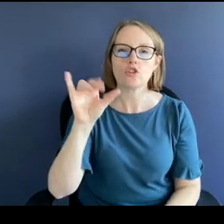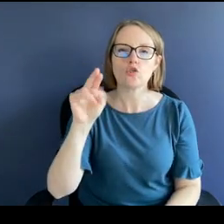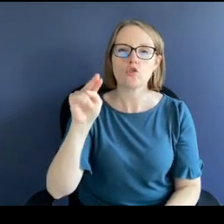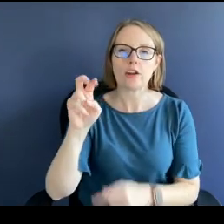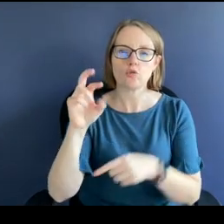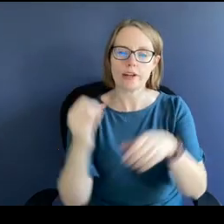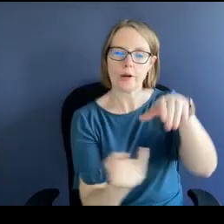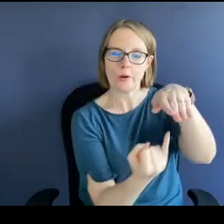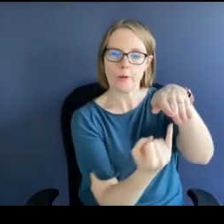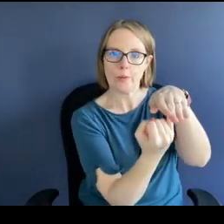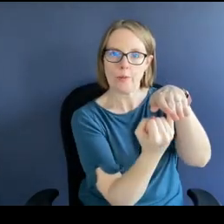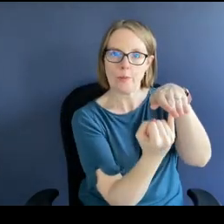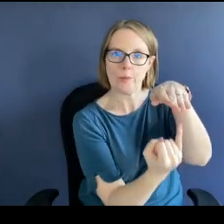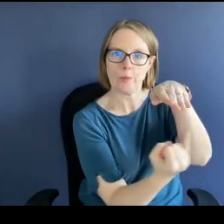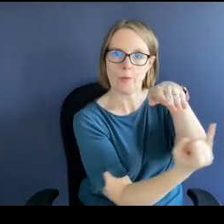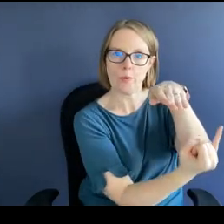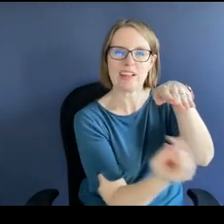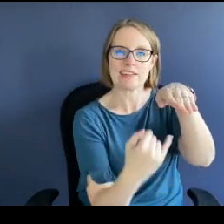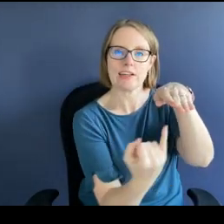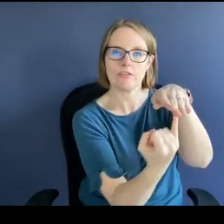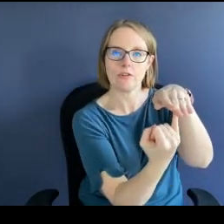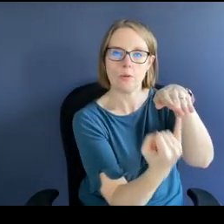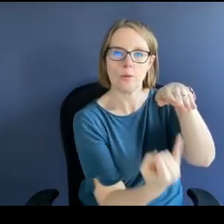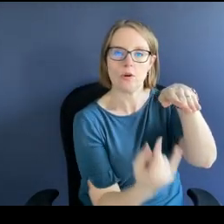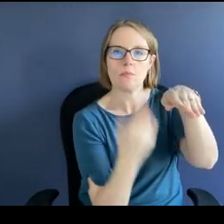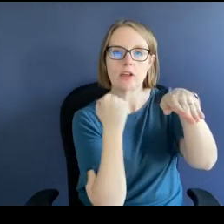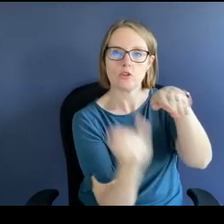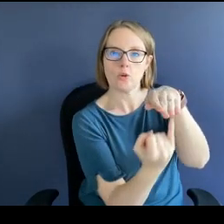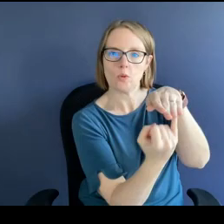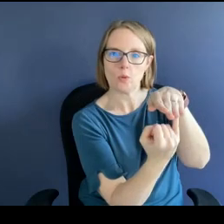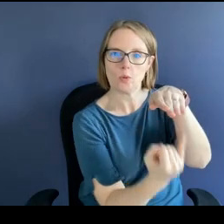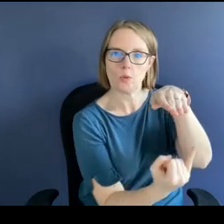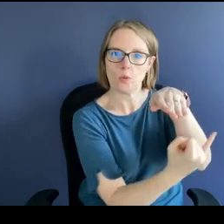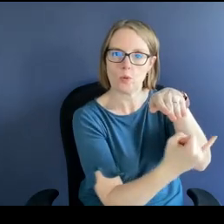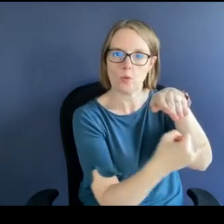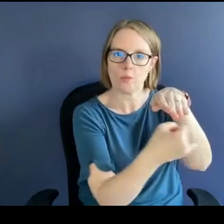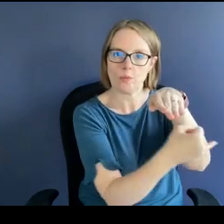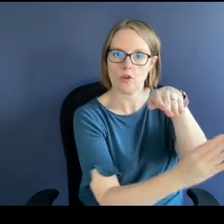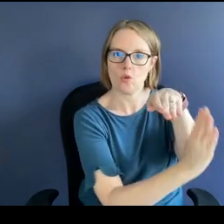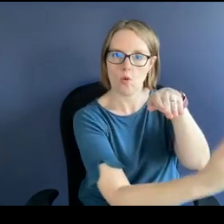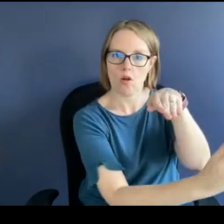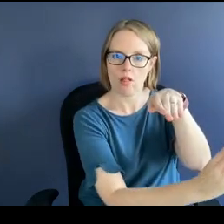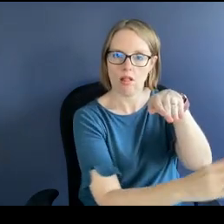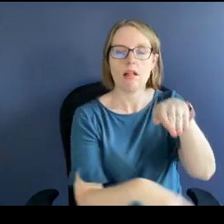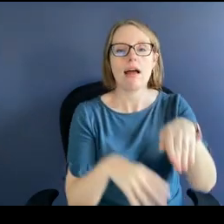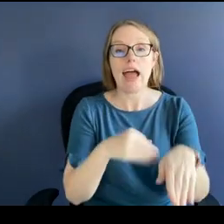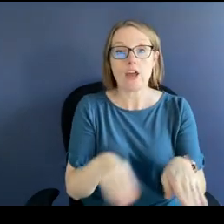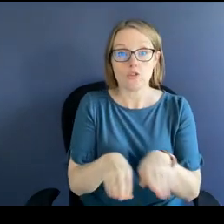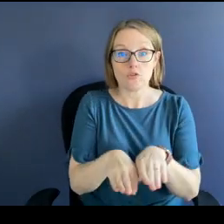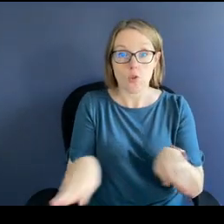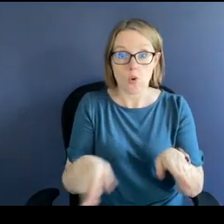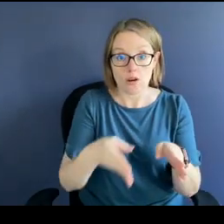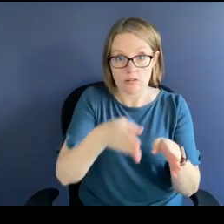cabinets, walls, and floor must be finished to match.